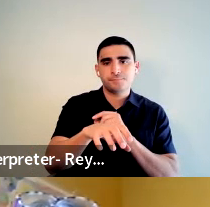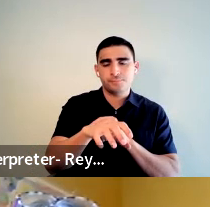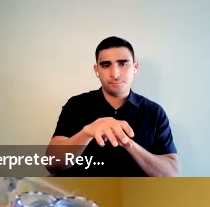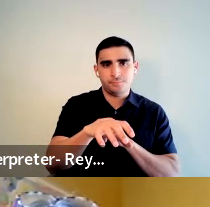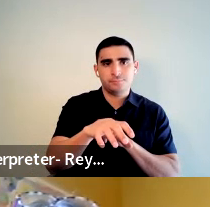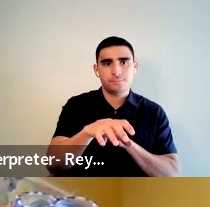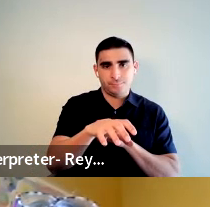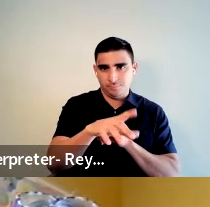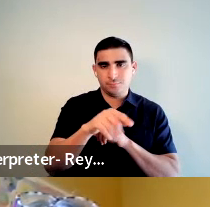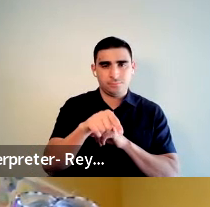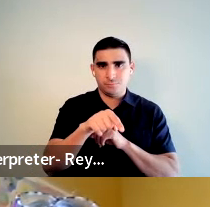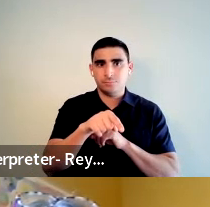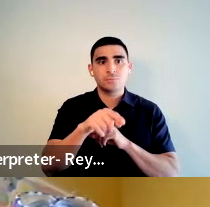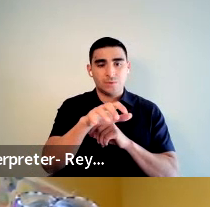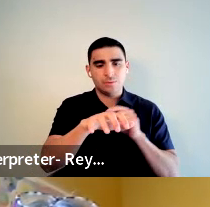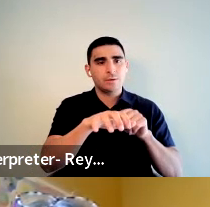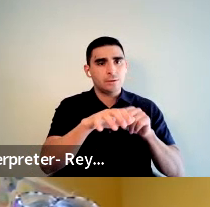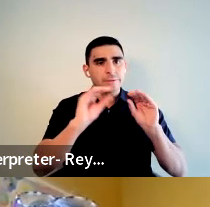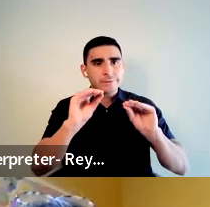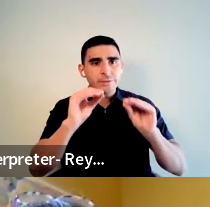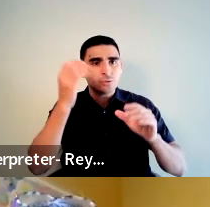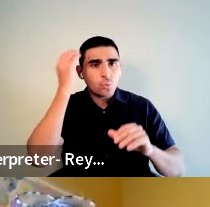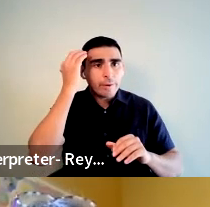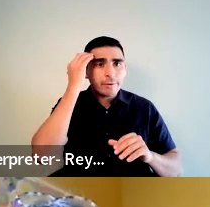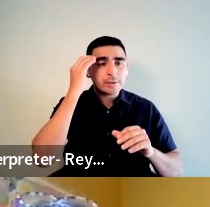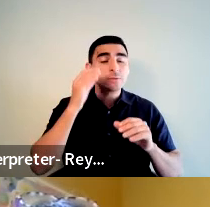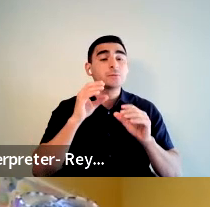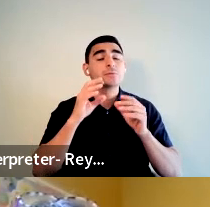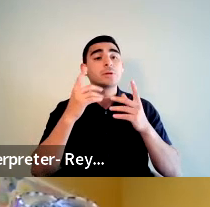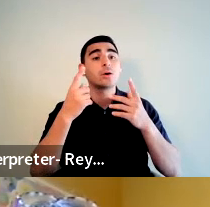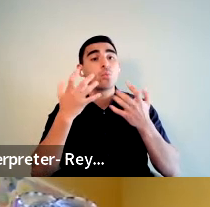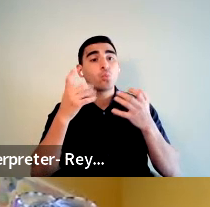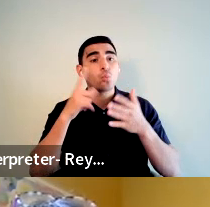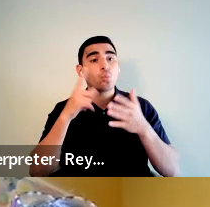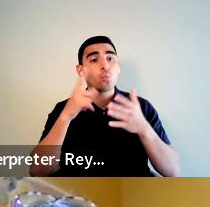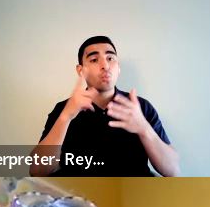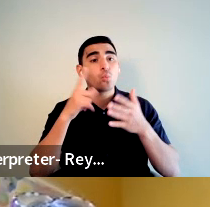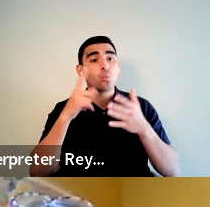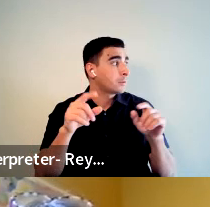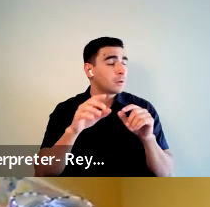that awareness of what is existing and what's working, and how to access.